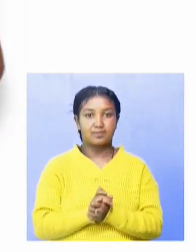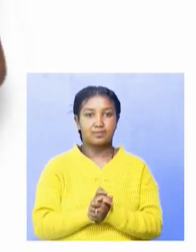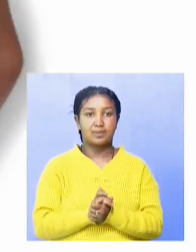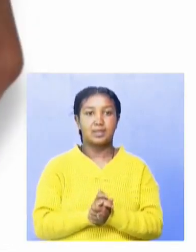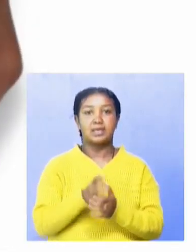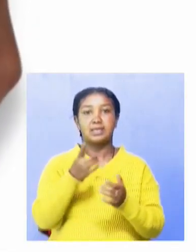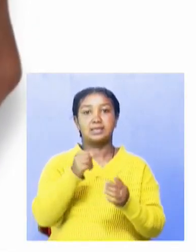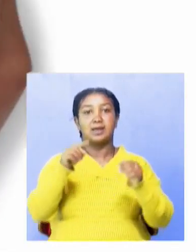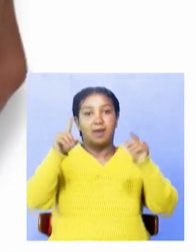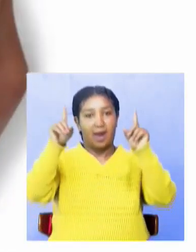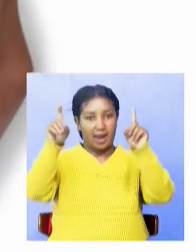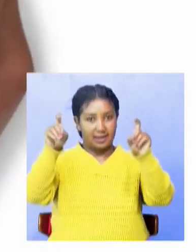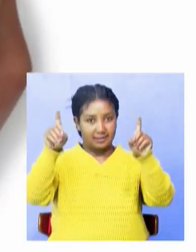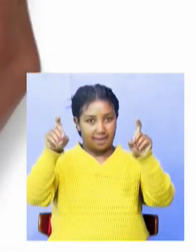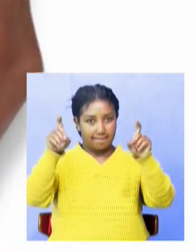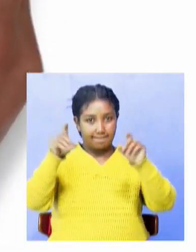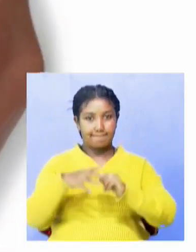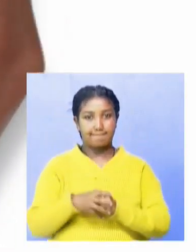the exam.